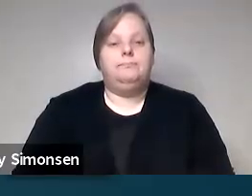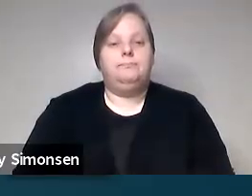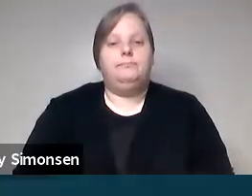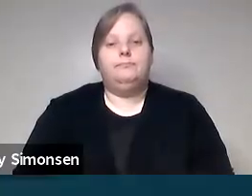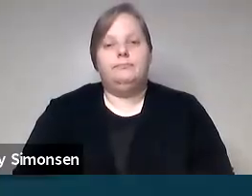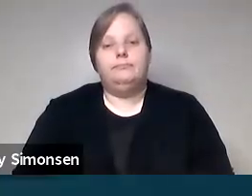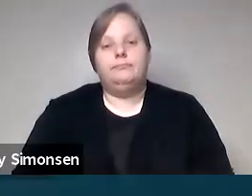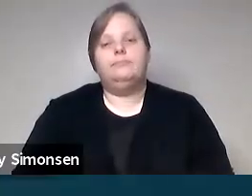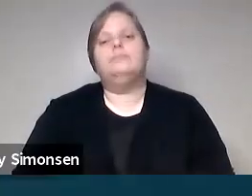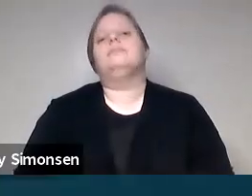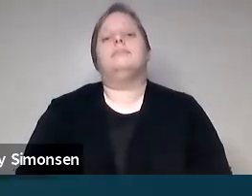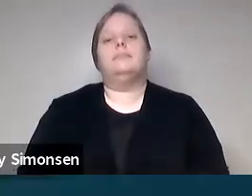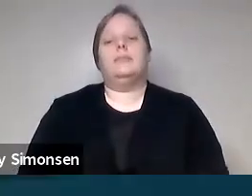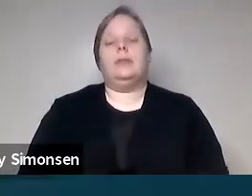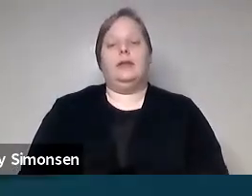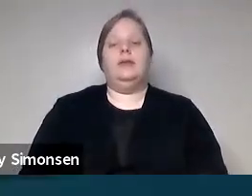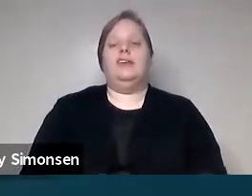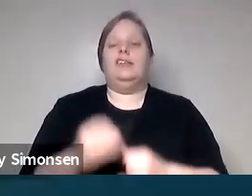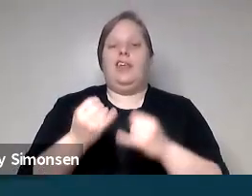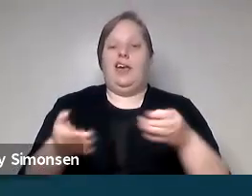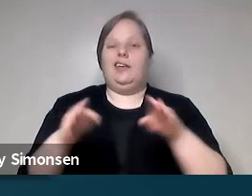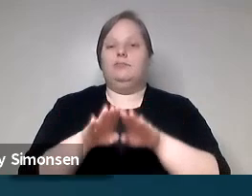And I want to end with being aware.